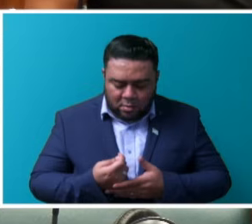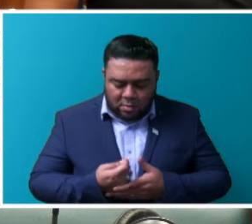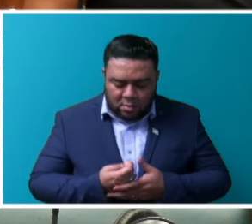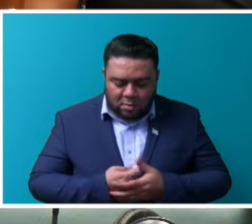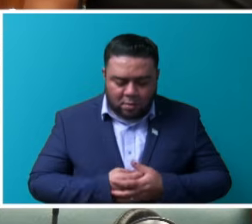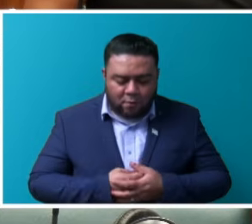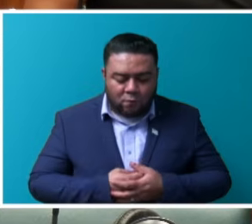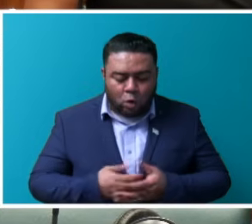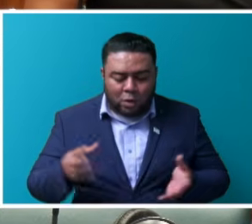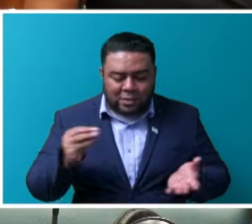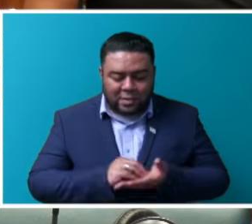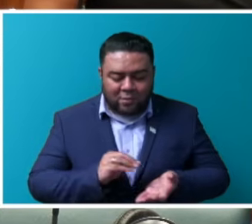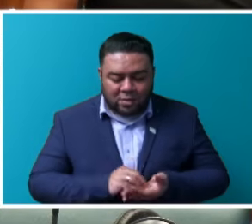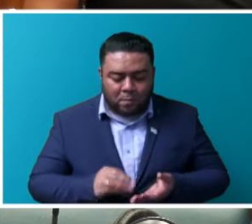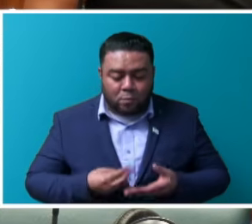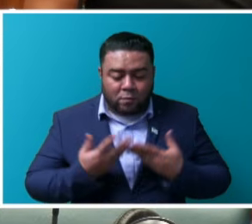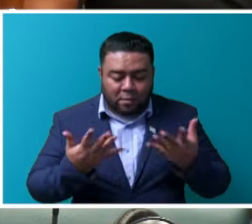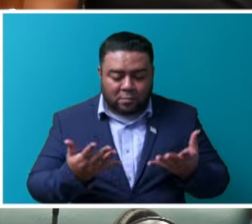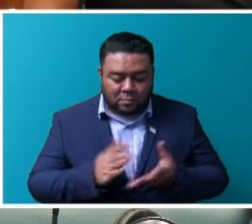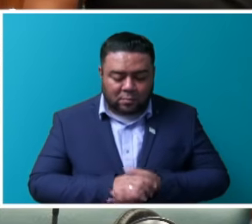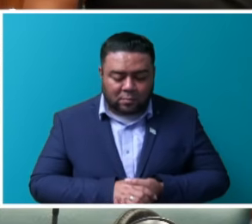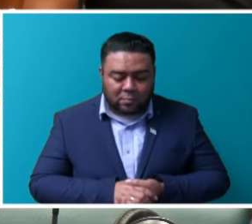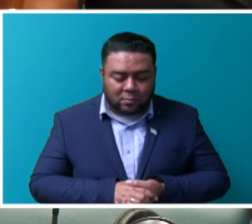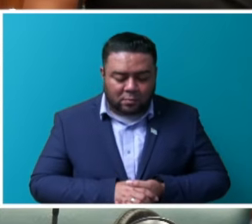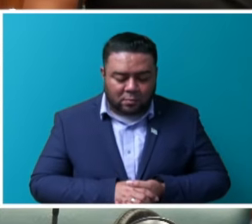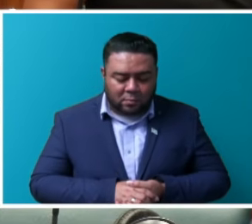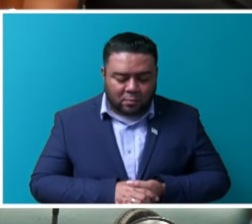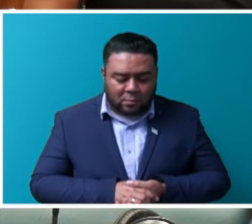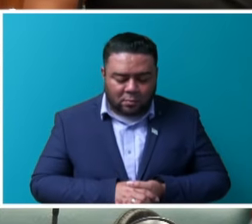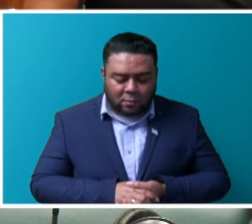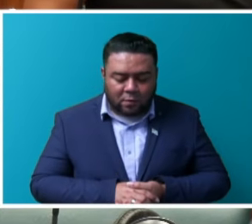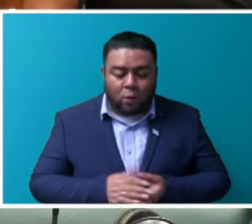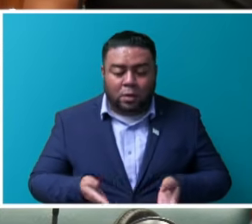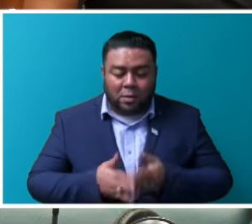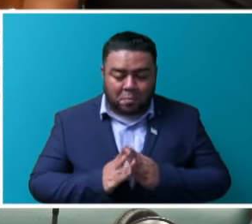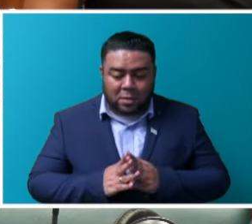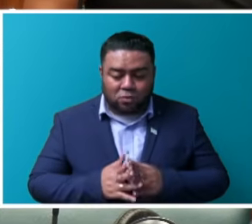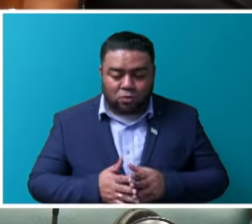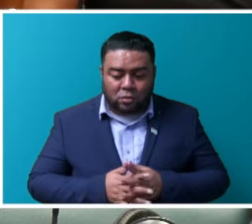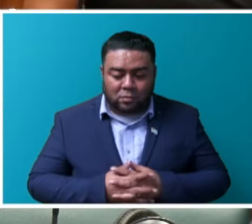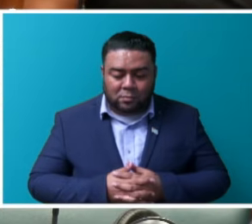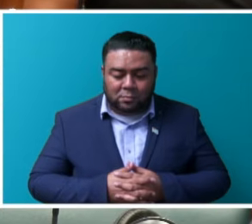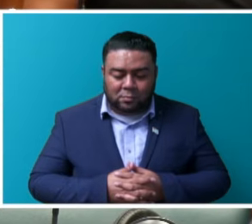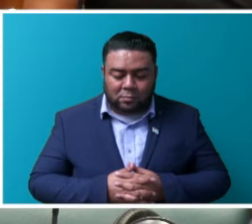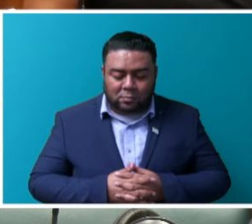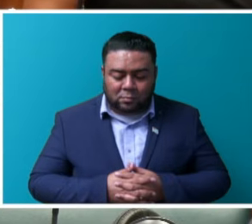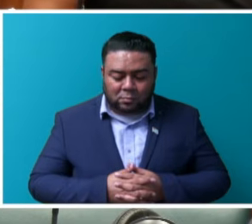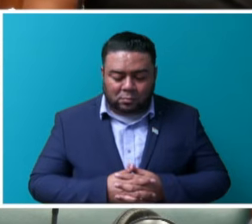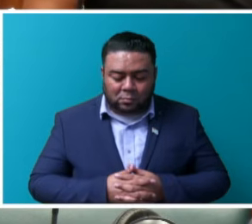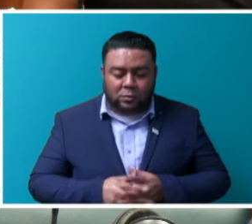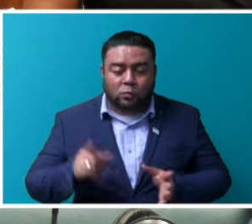payment service providers and agricultural cooperatives from VAT, and establishes a demerit point